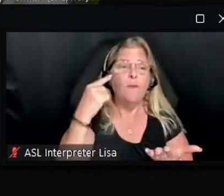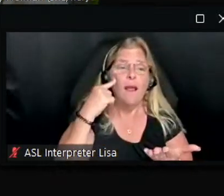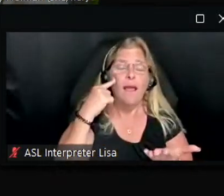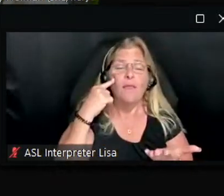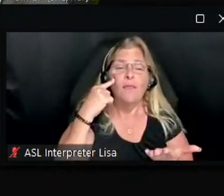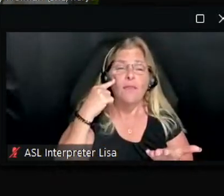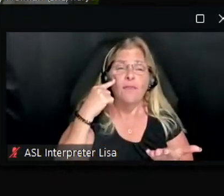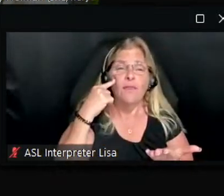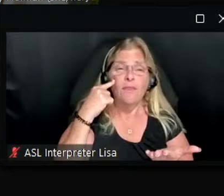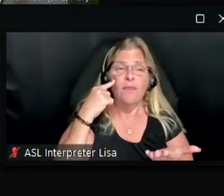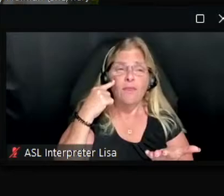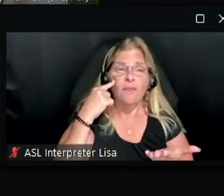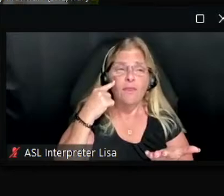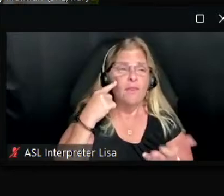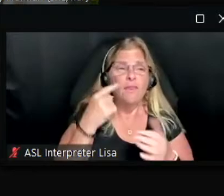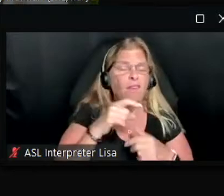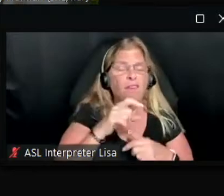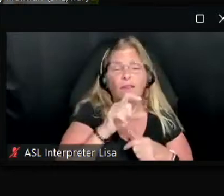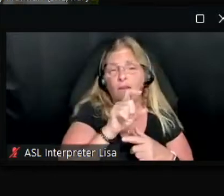a solid